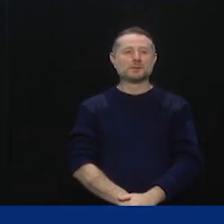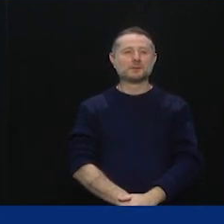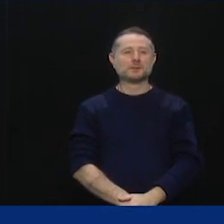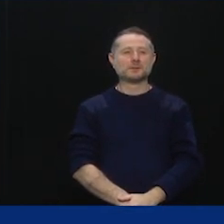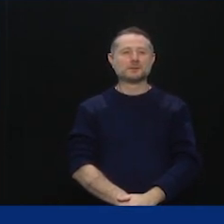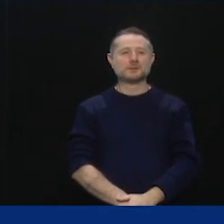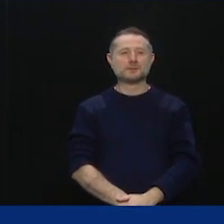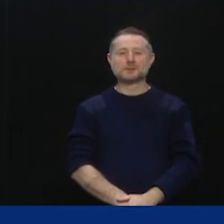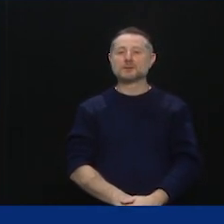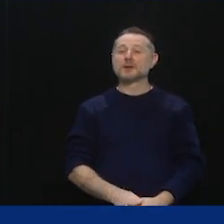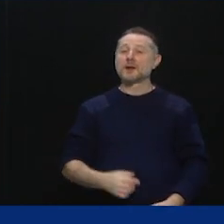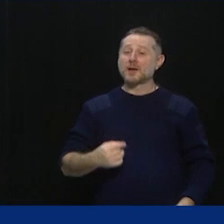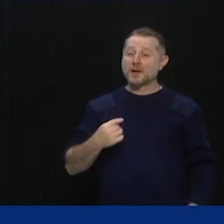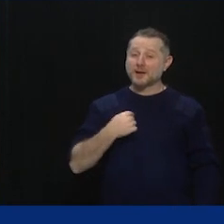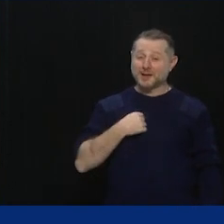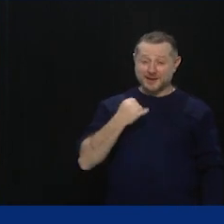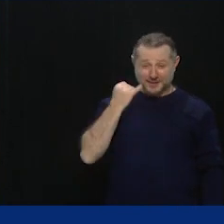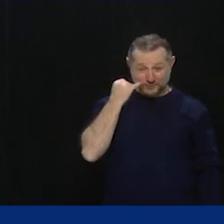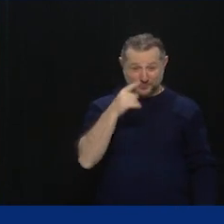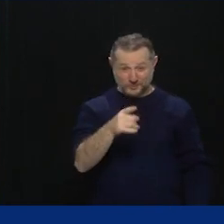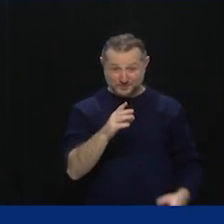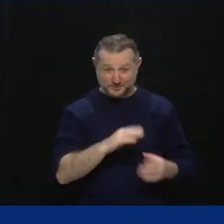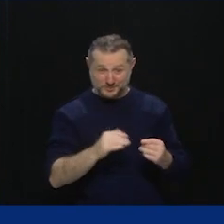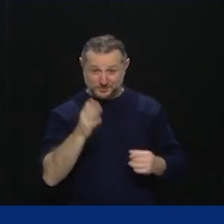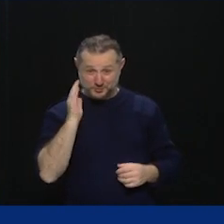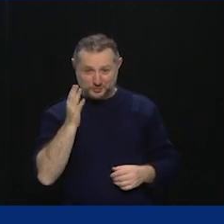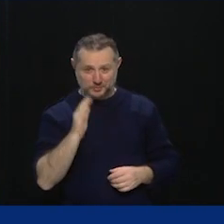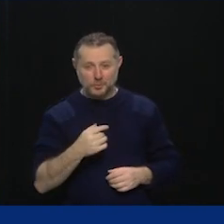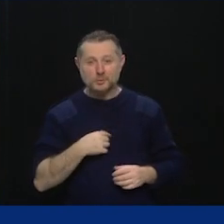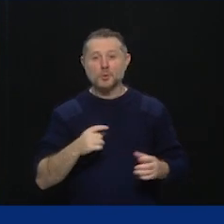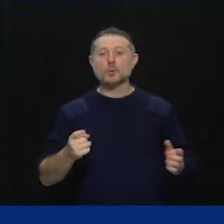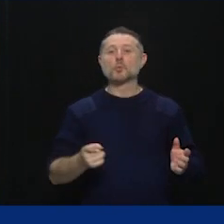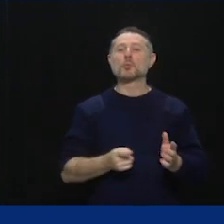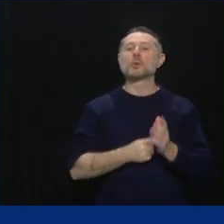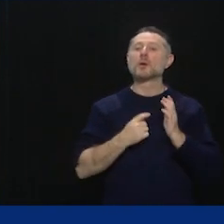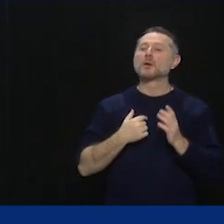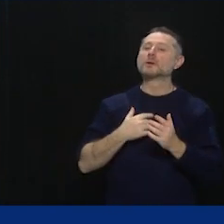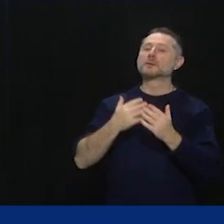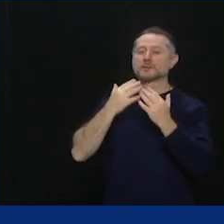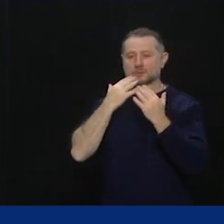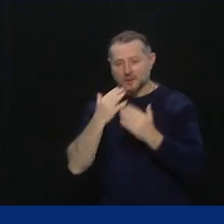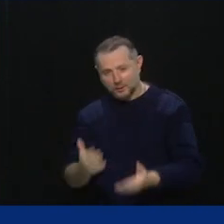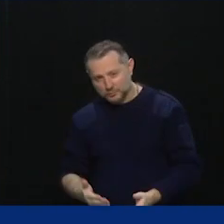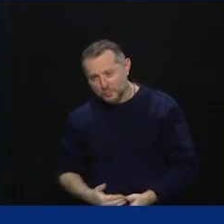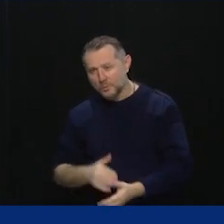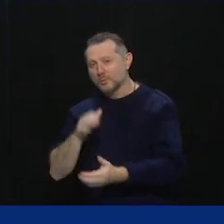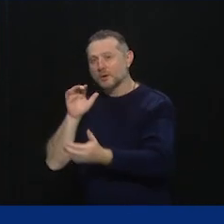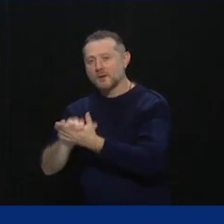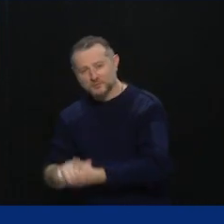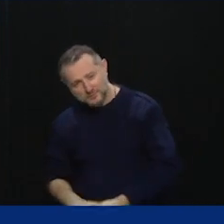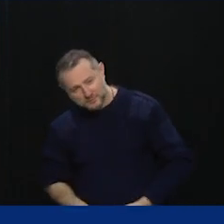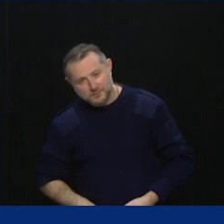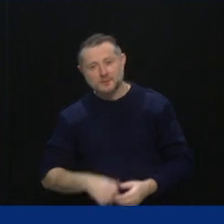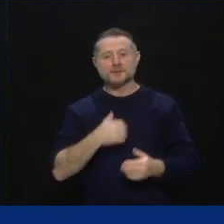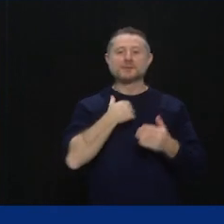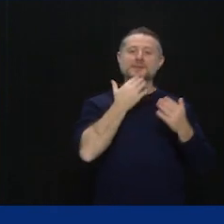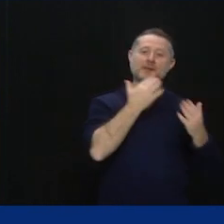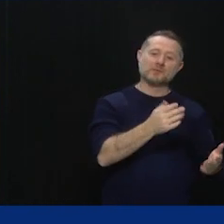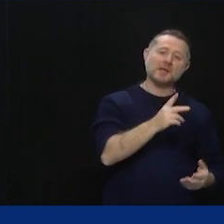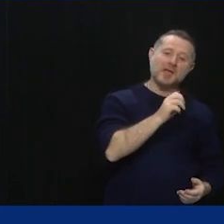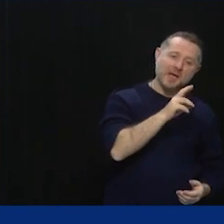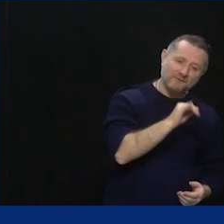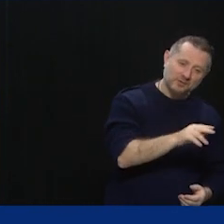I think that if you're a speaker today, it's required that you thank your spouse and you thank Kevin Law. So thank you, Tracy, and thank you, Kevin